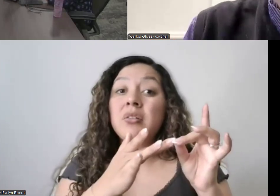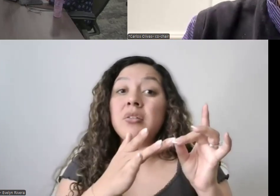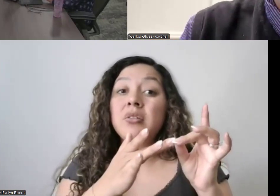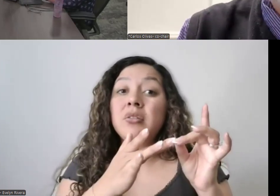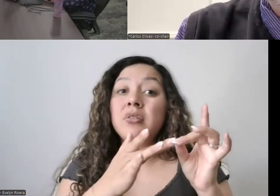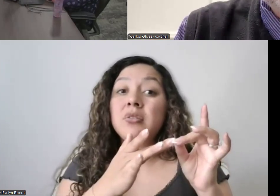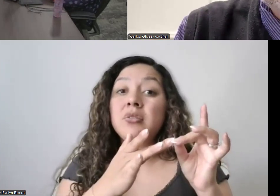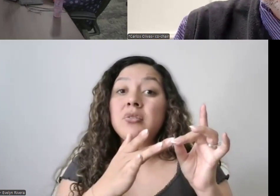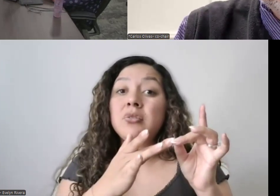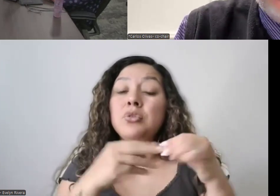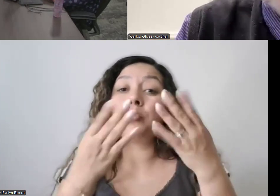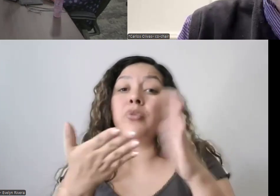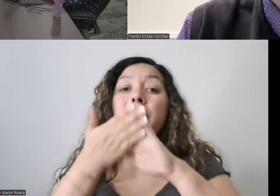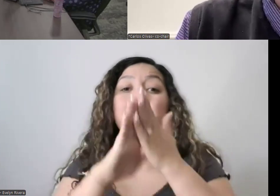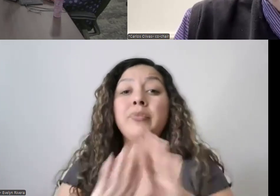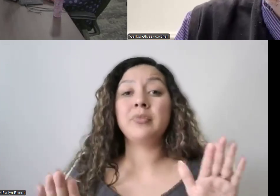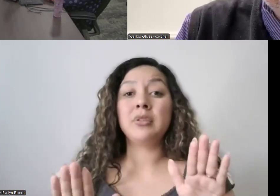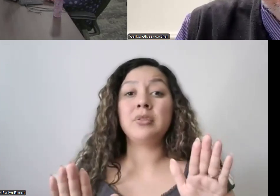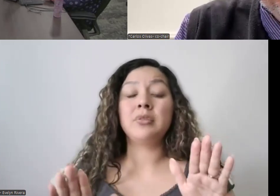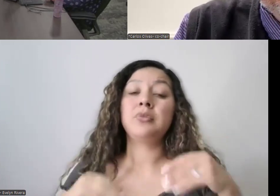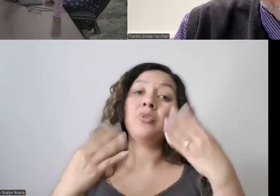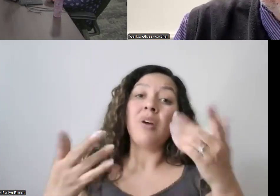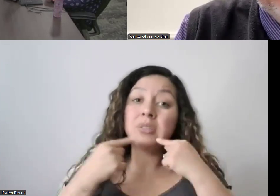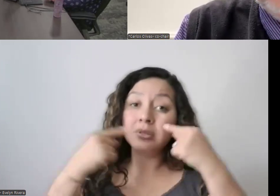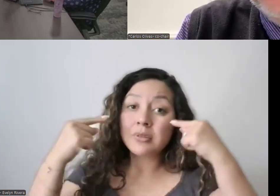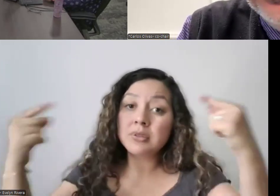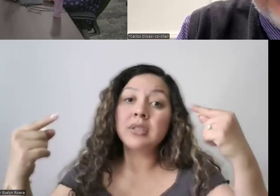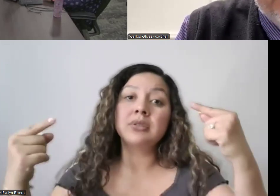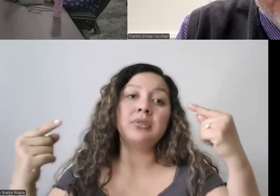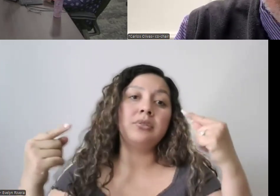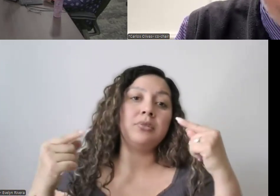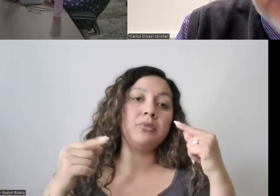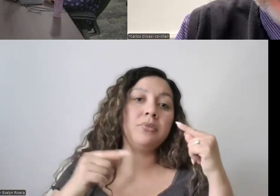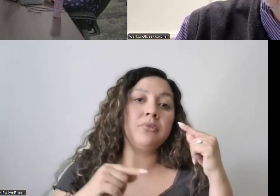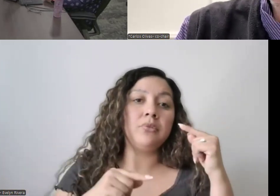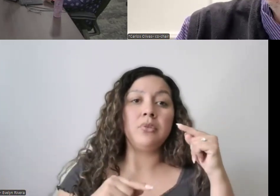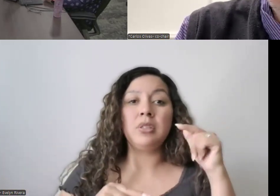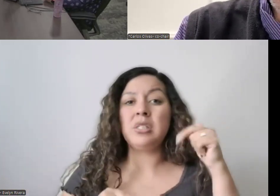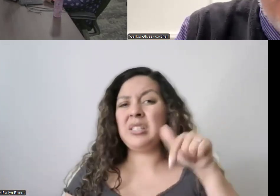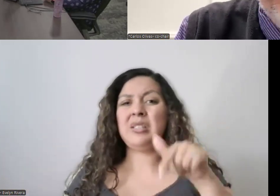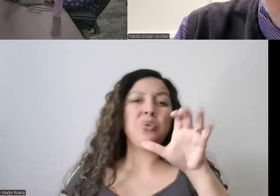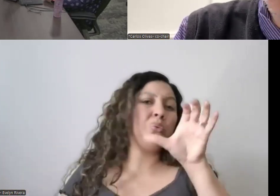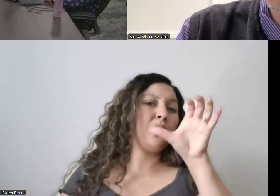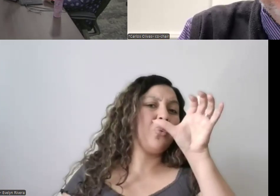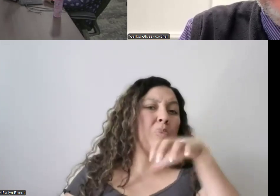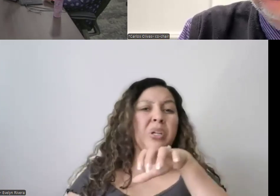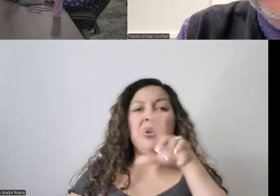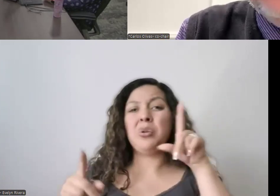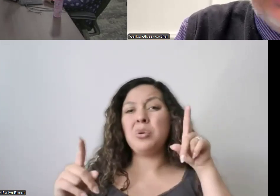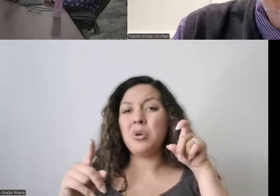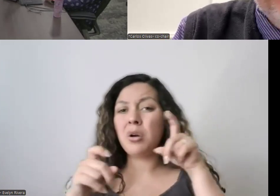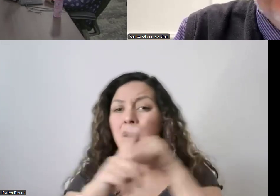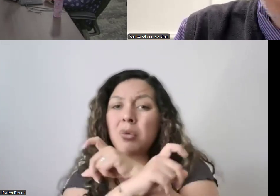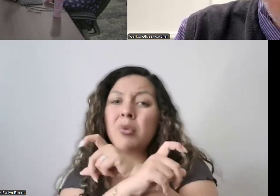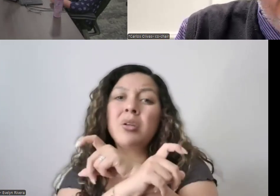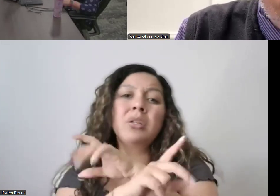to calm themselves, to have success in this weird, complex